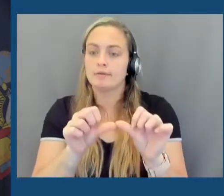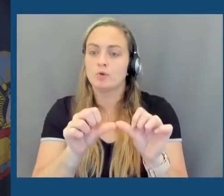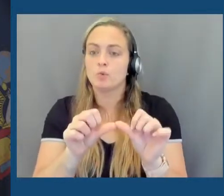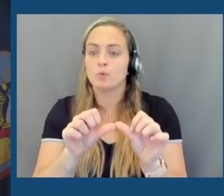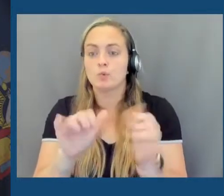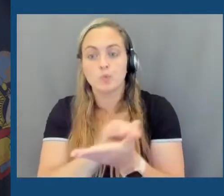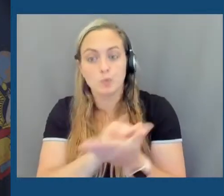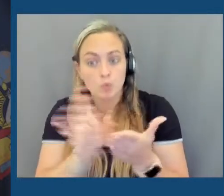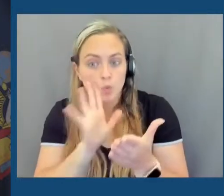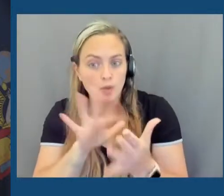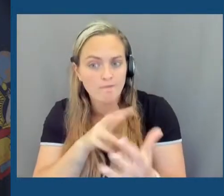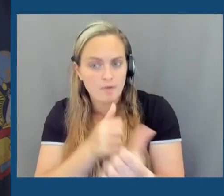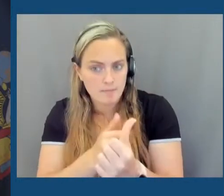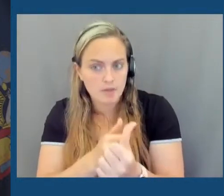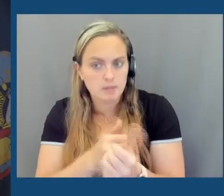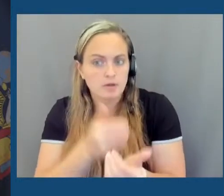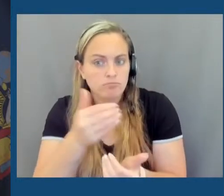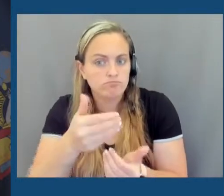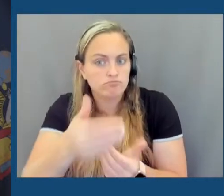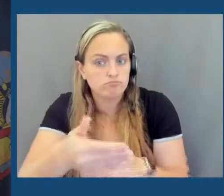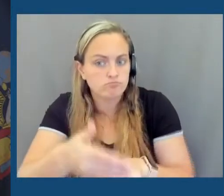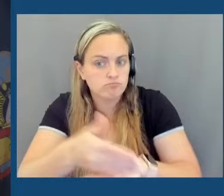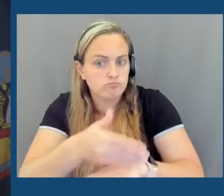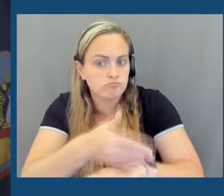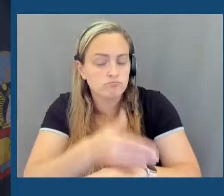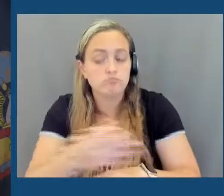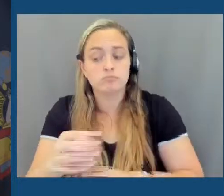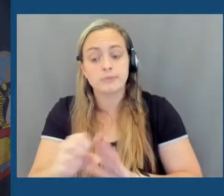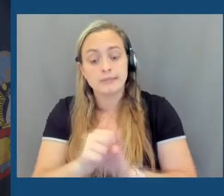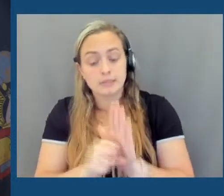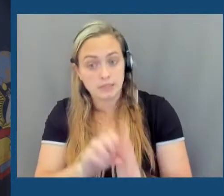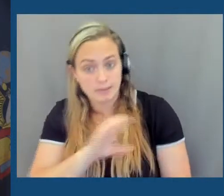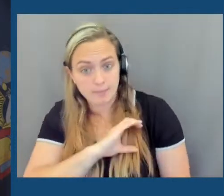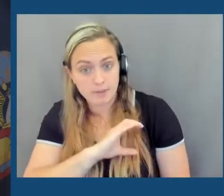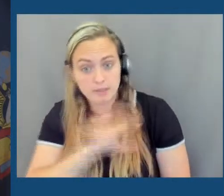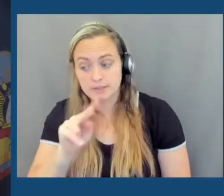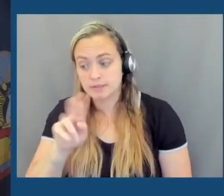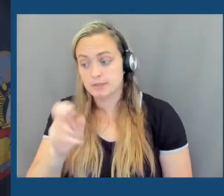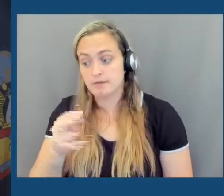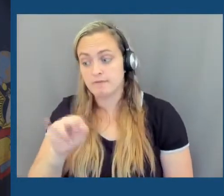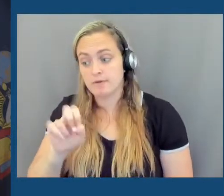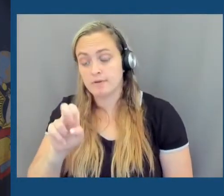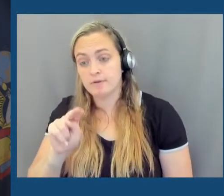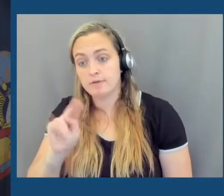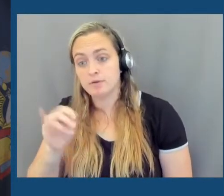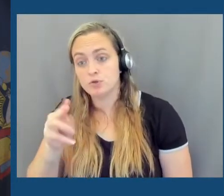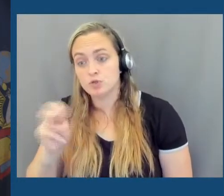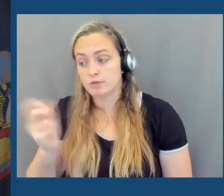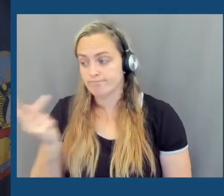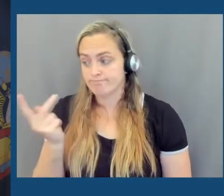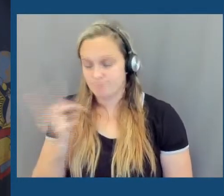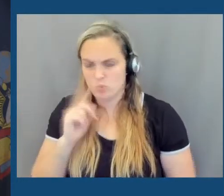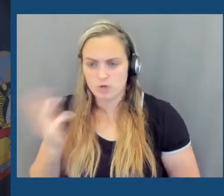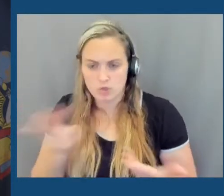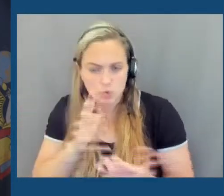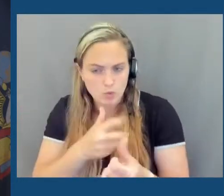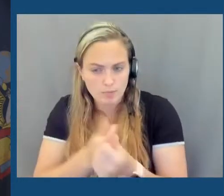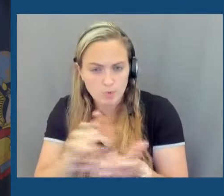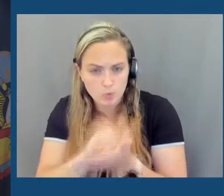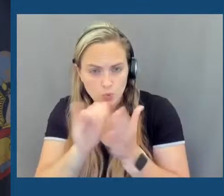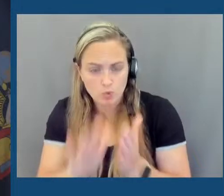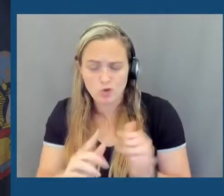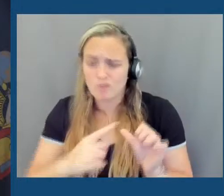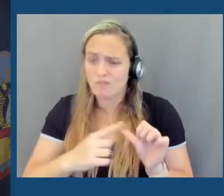on our progress. New York State Police Superintendent Stephen James and I are here to update New Yorkers on our efforts, first of all,